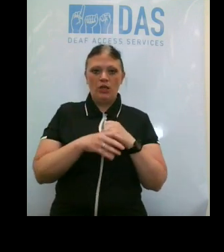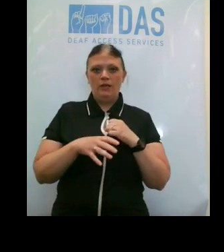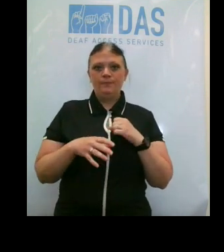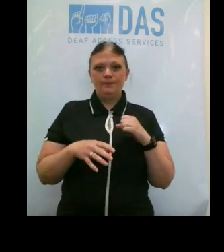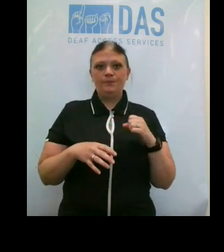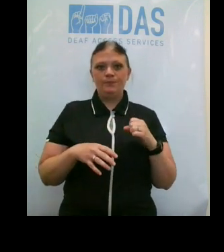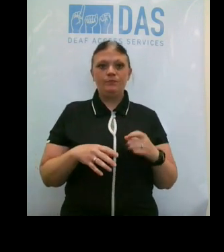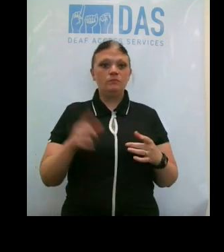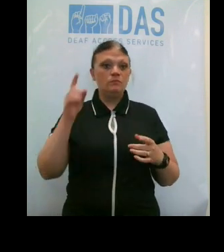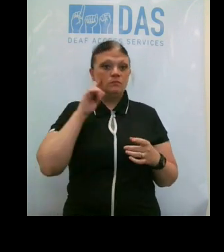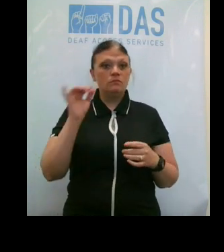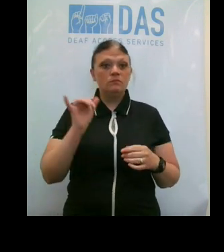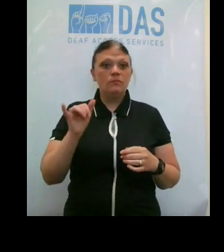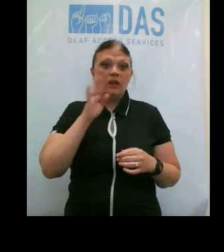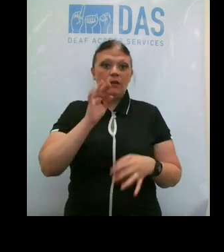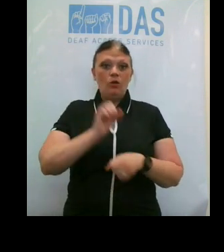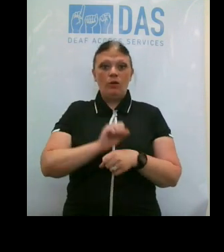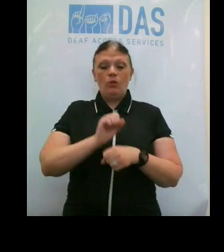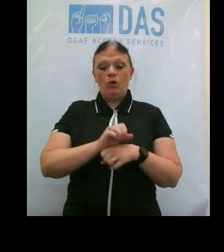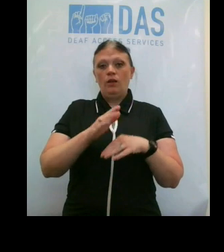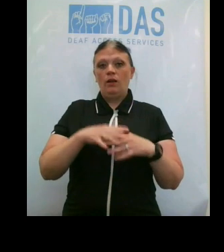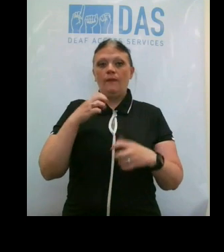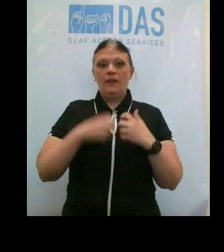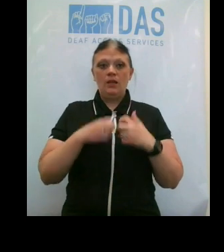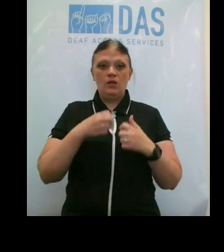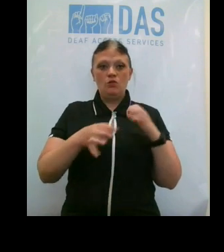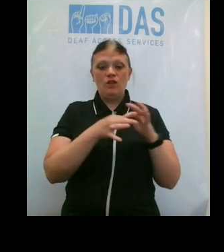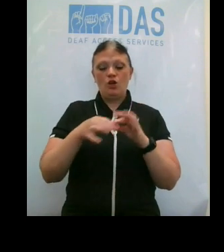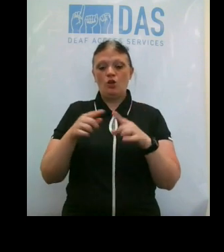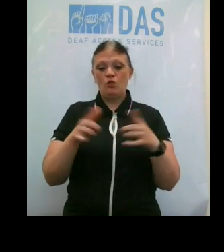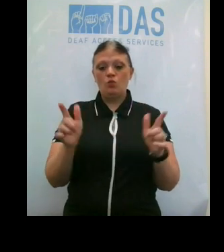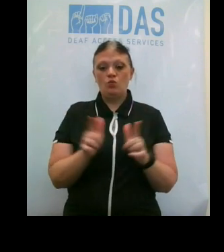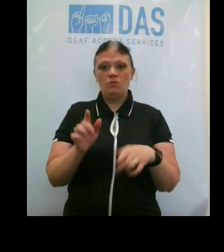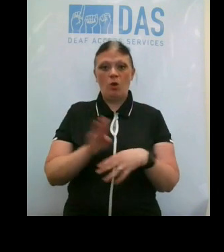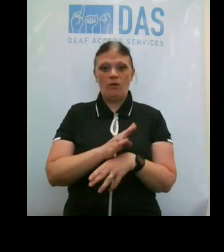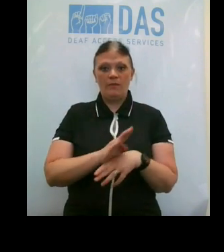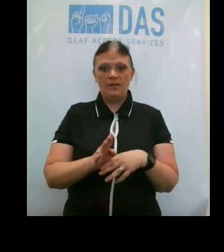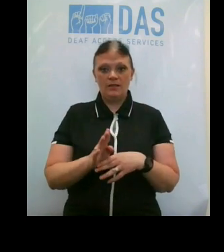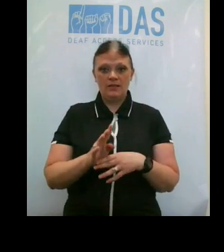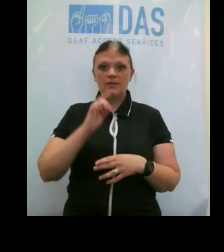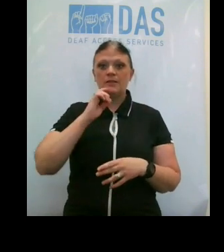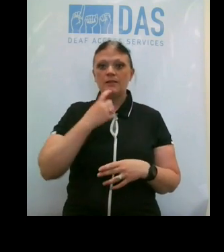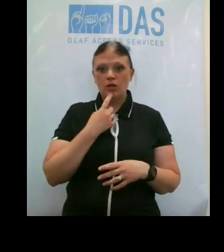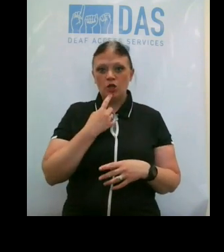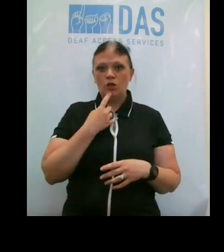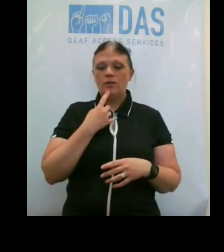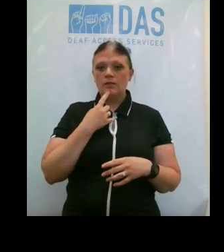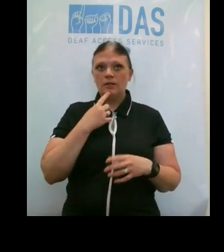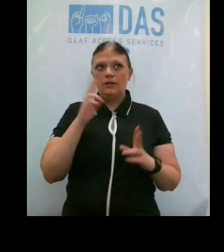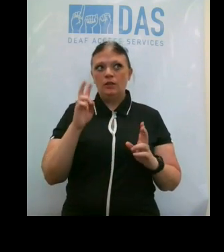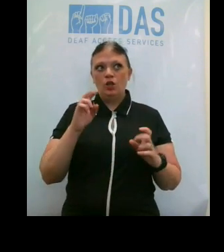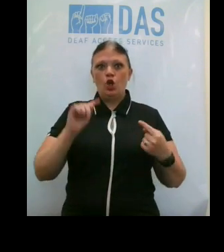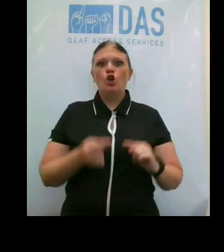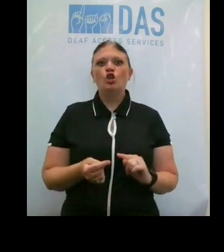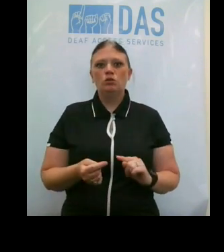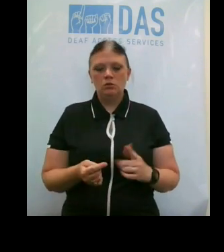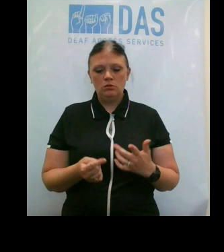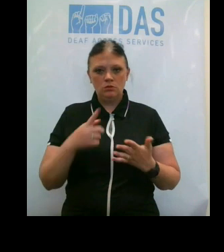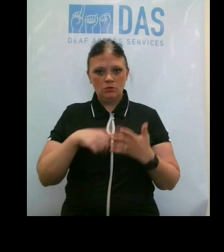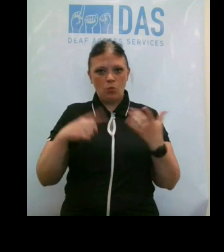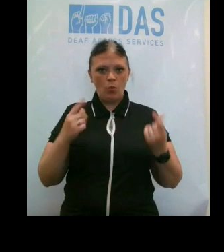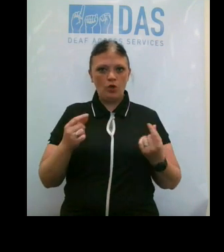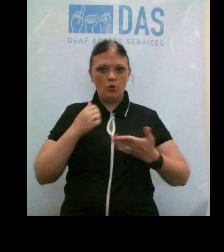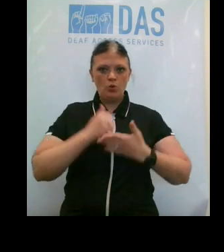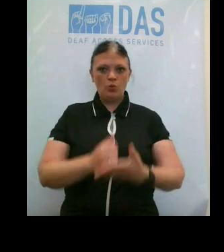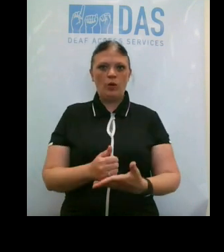just as it sounds like, they're going to be working on those issues with regards to small businesses that have been seriously hurt and what we can do to help them